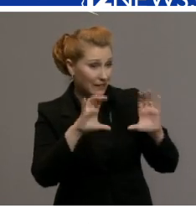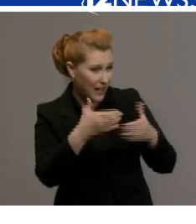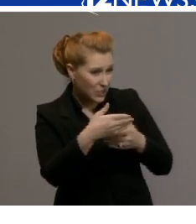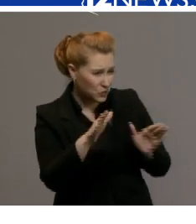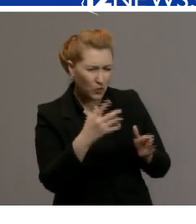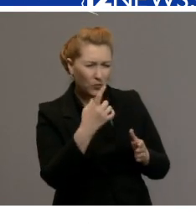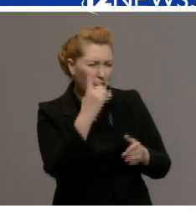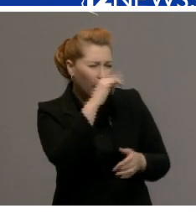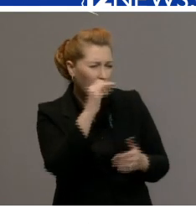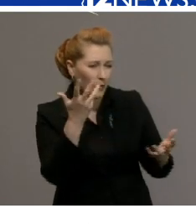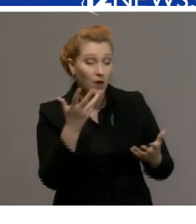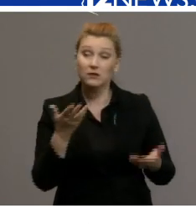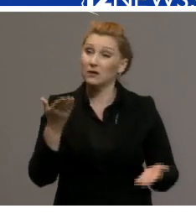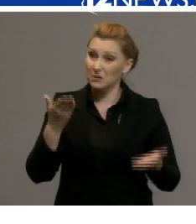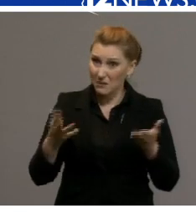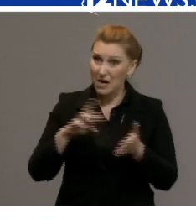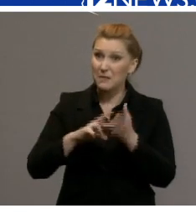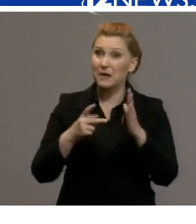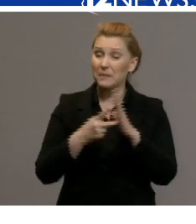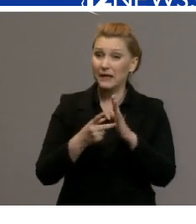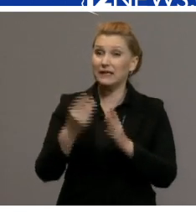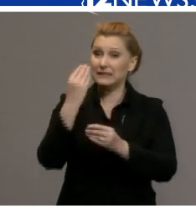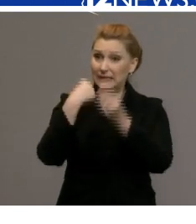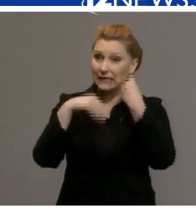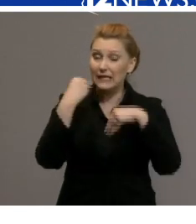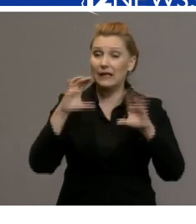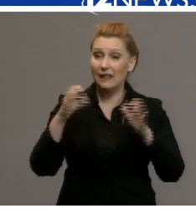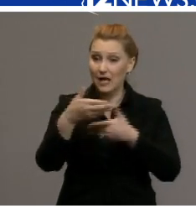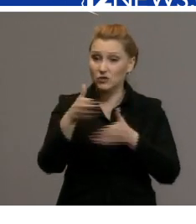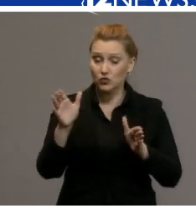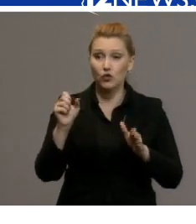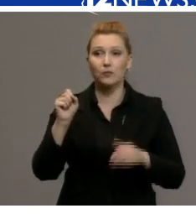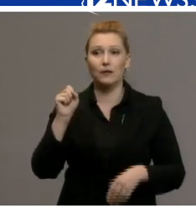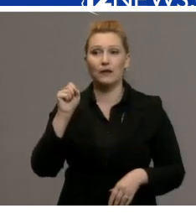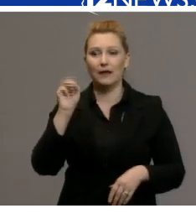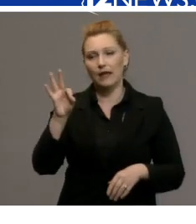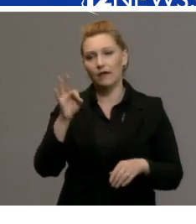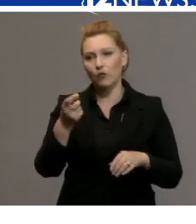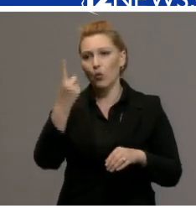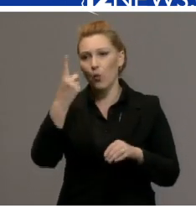in classrooms with the cohort of children that they're with all day. It could mean going